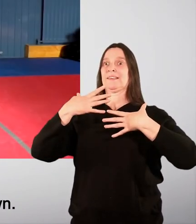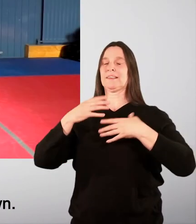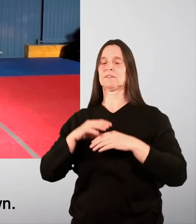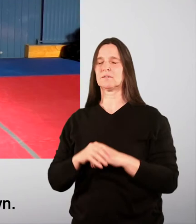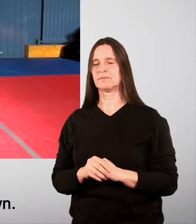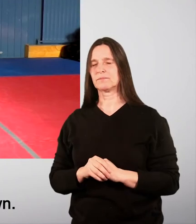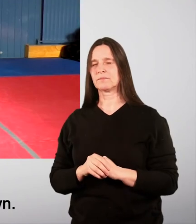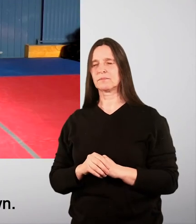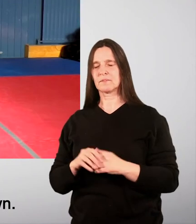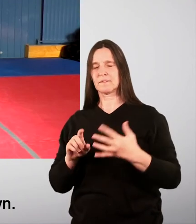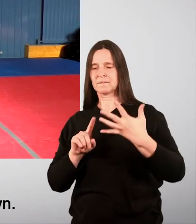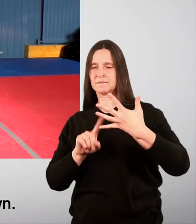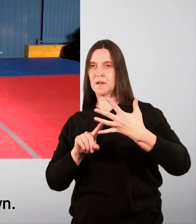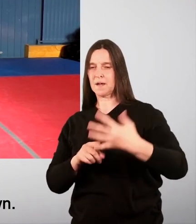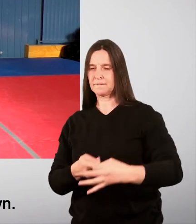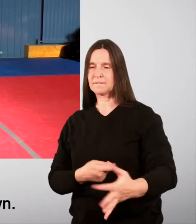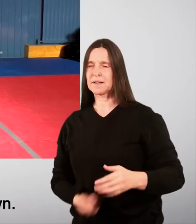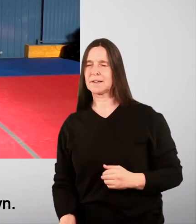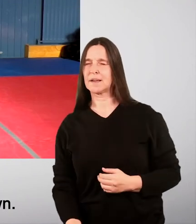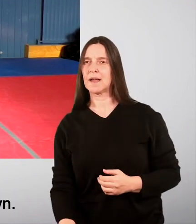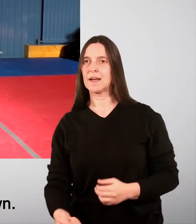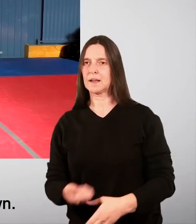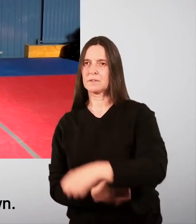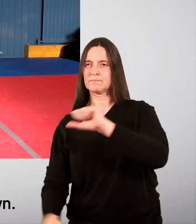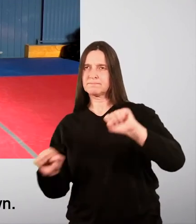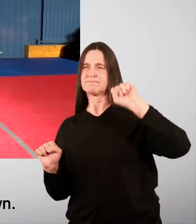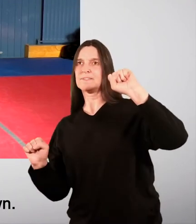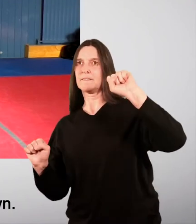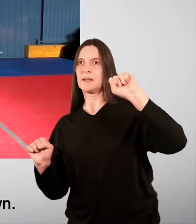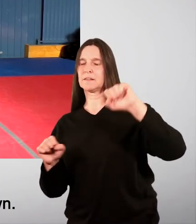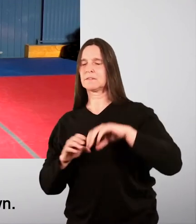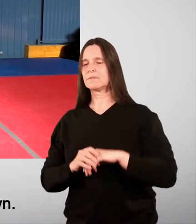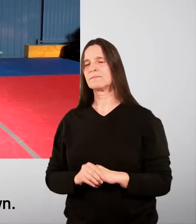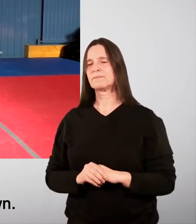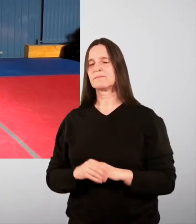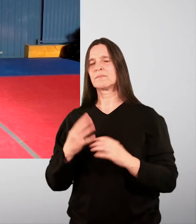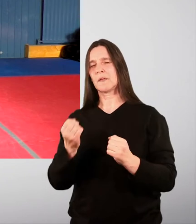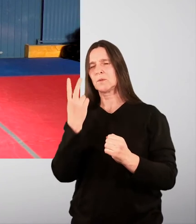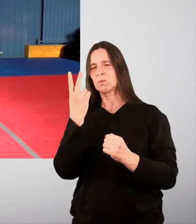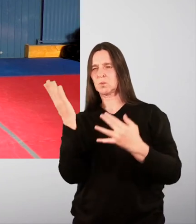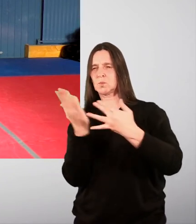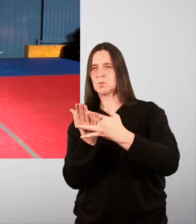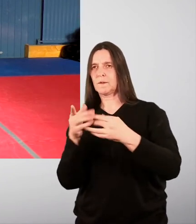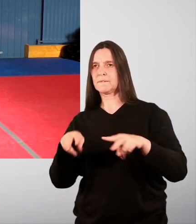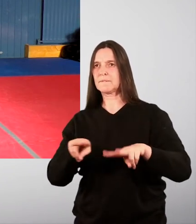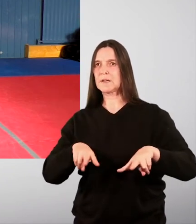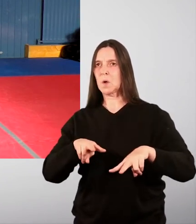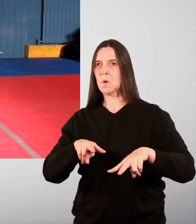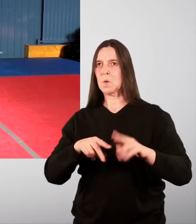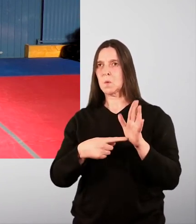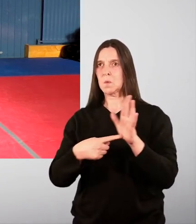presented to you in two parts: demonstration and breakdown. The demonstration